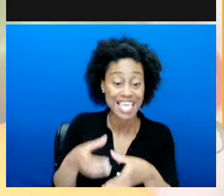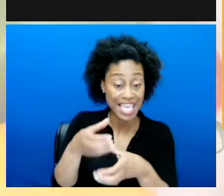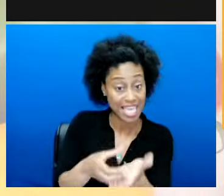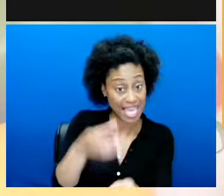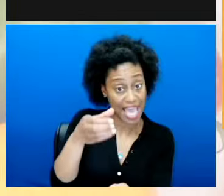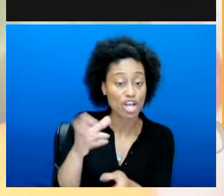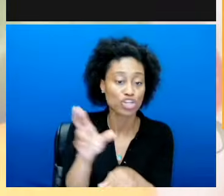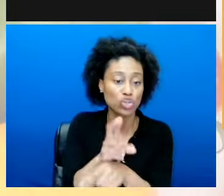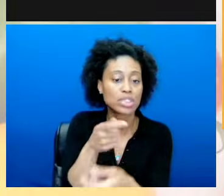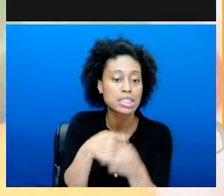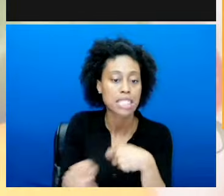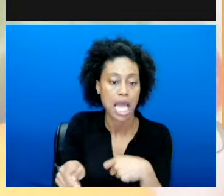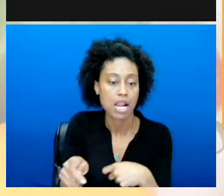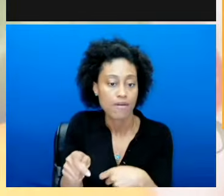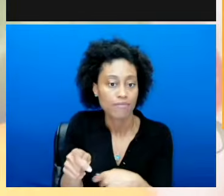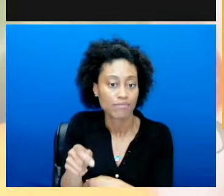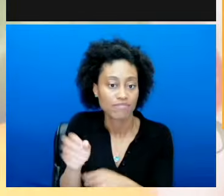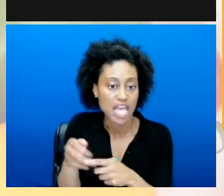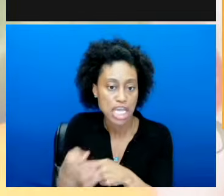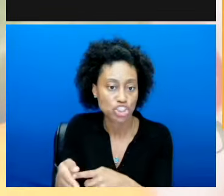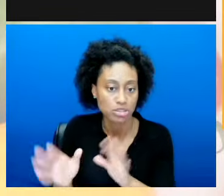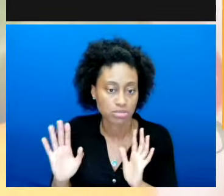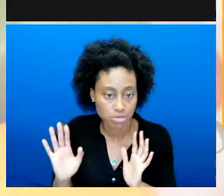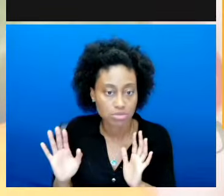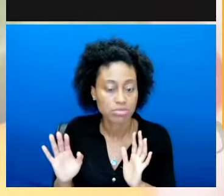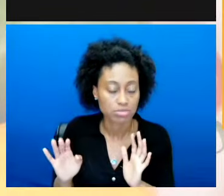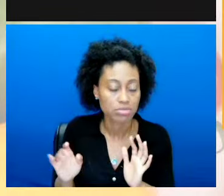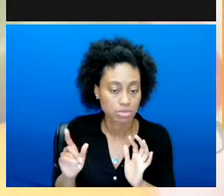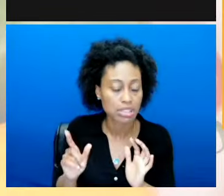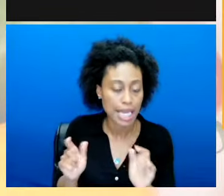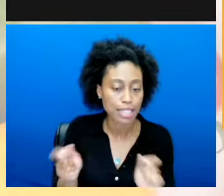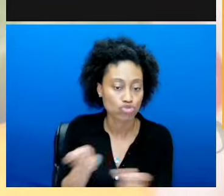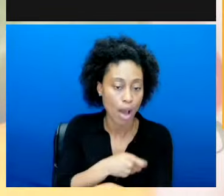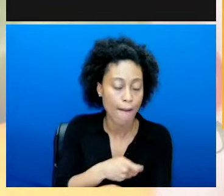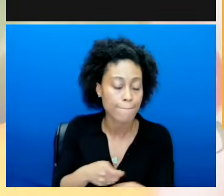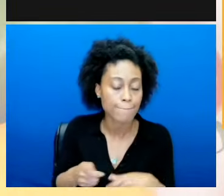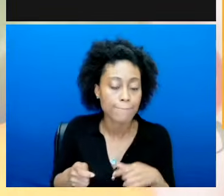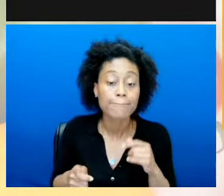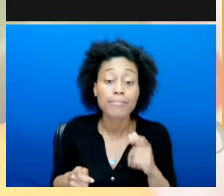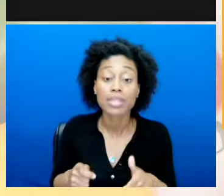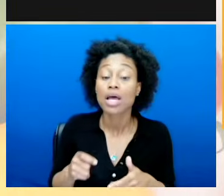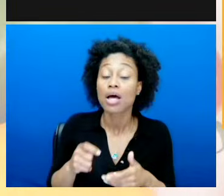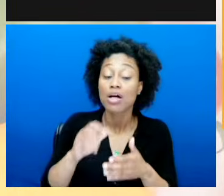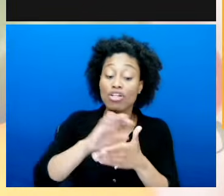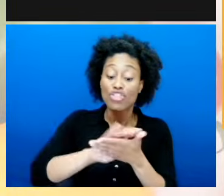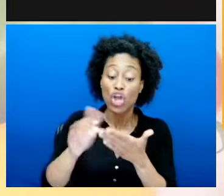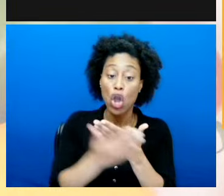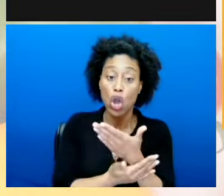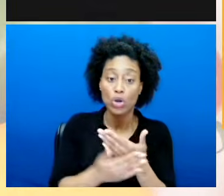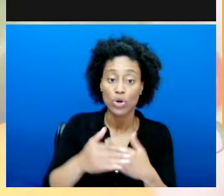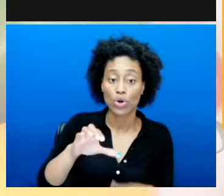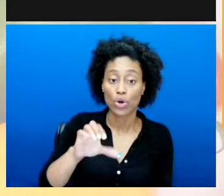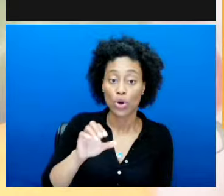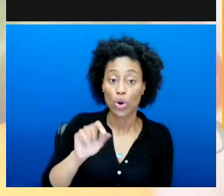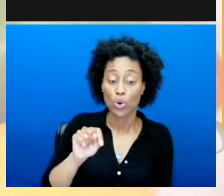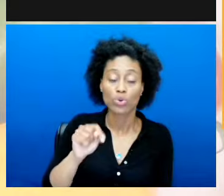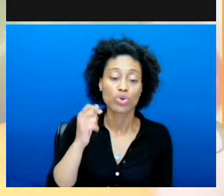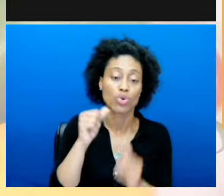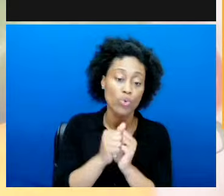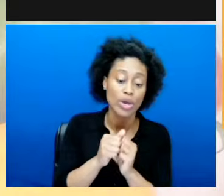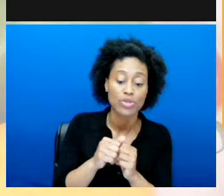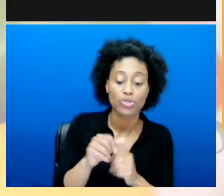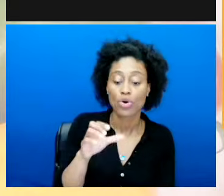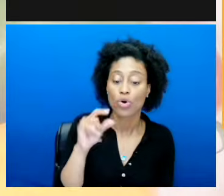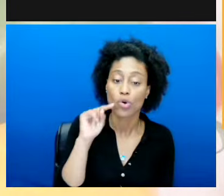fish alternatives. Like we said, oftentimes the coating is going to be similar. So your cornmeal, your breadcrumbs,